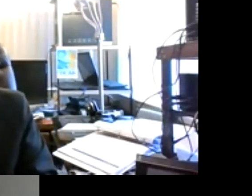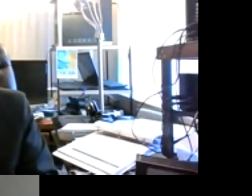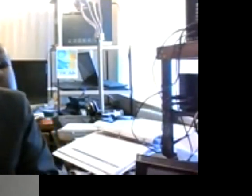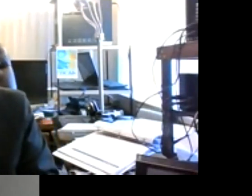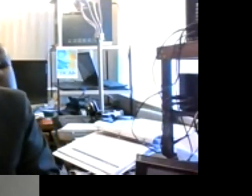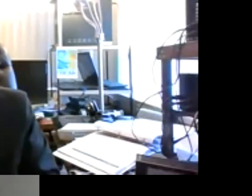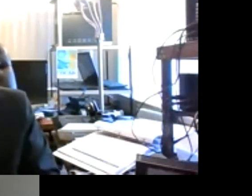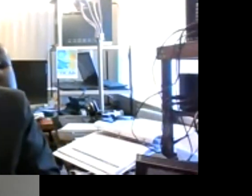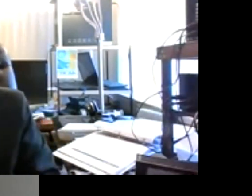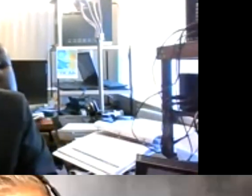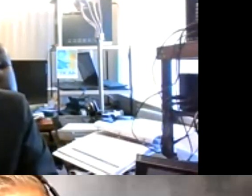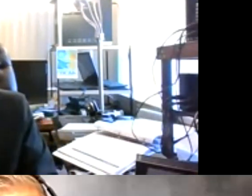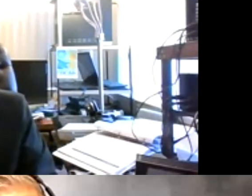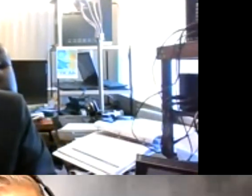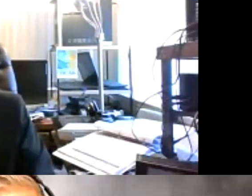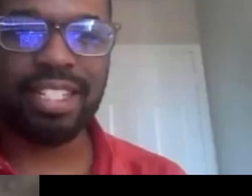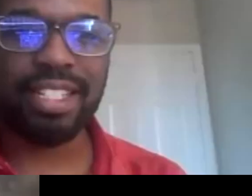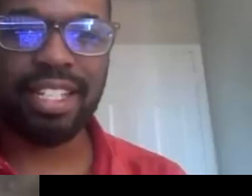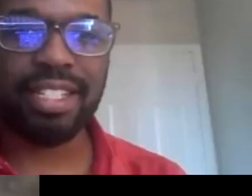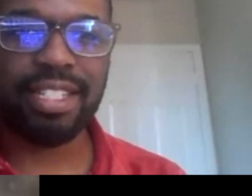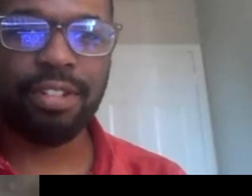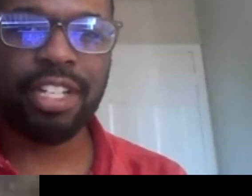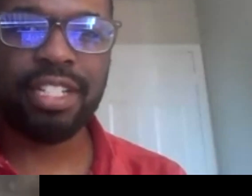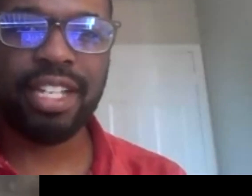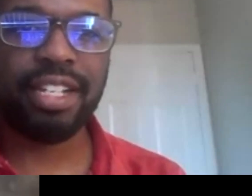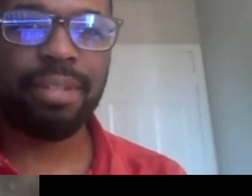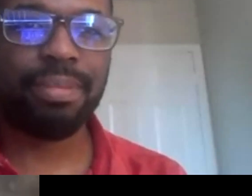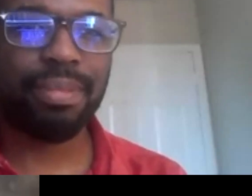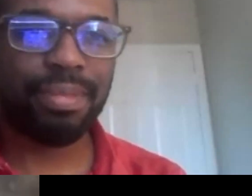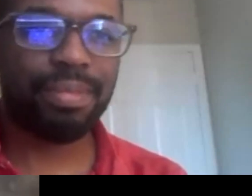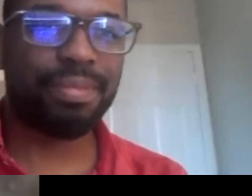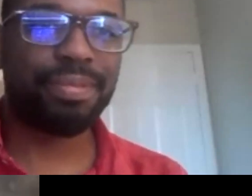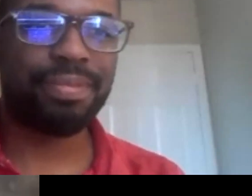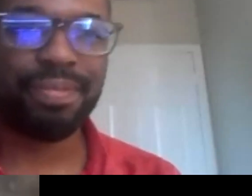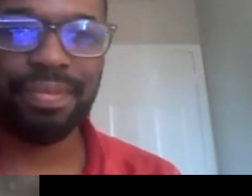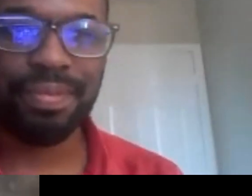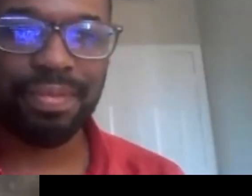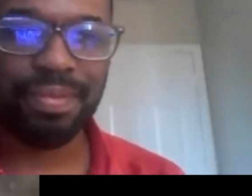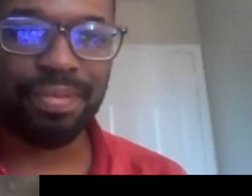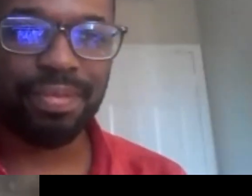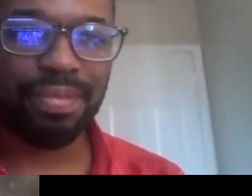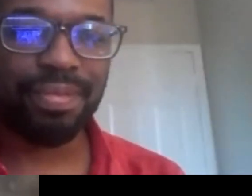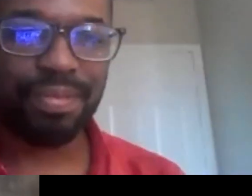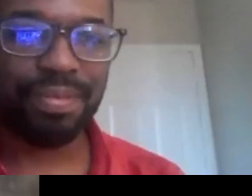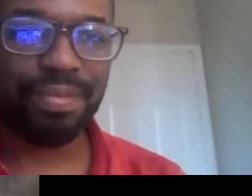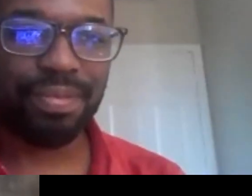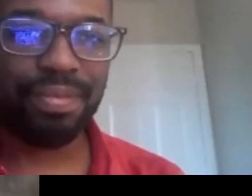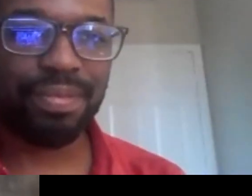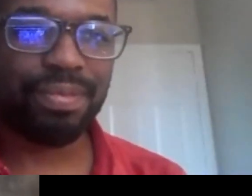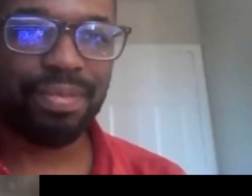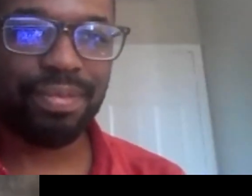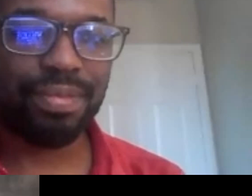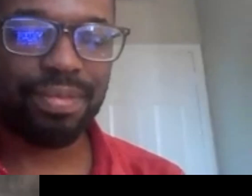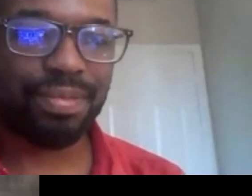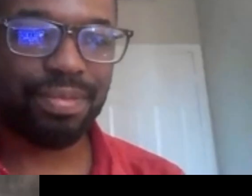Great. Thank you so much, Marty. Next, I see Sylvia's hand up. Hi, this is Sylvia